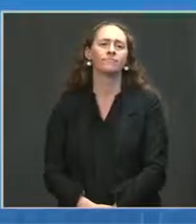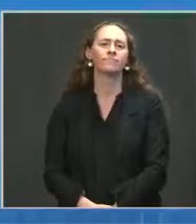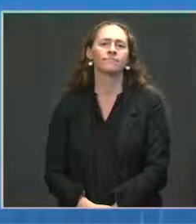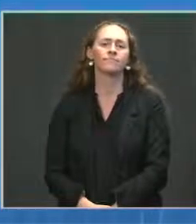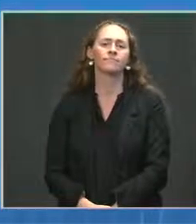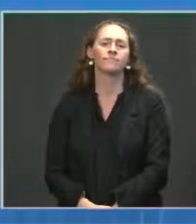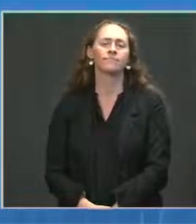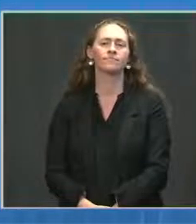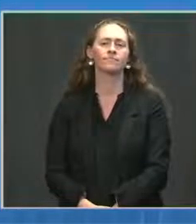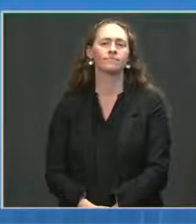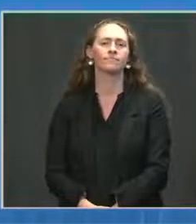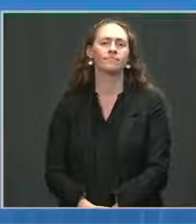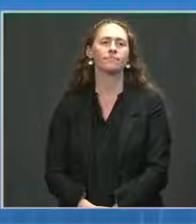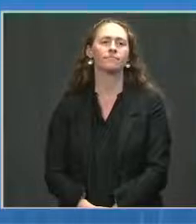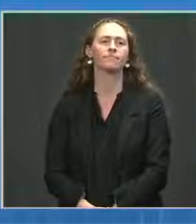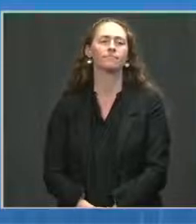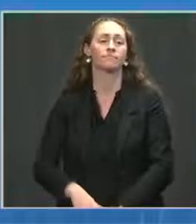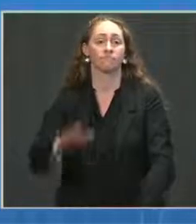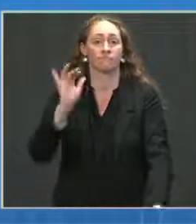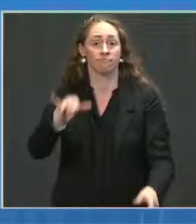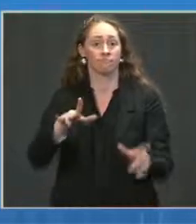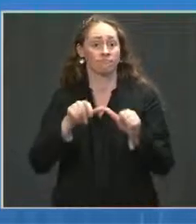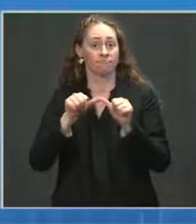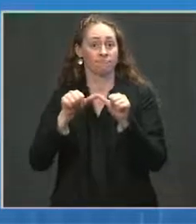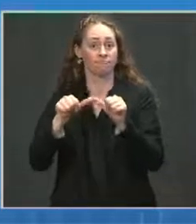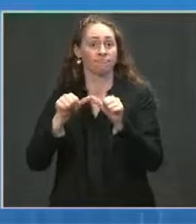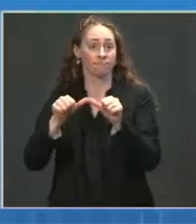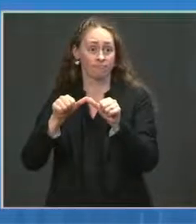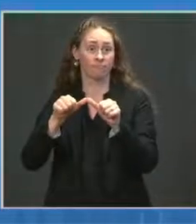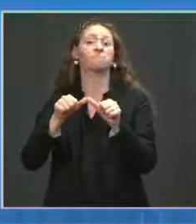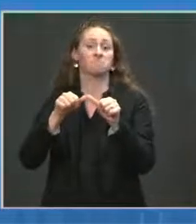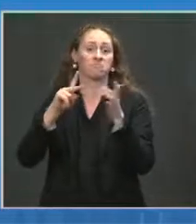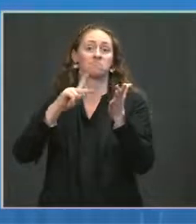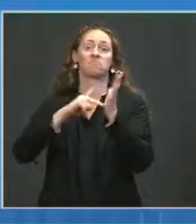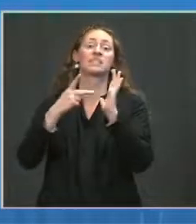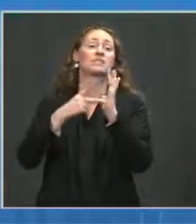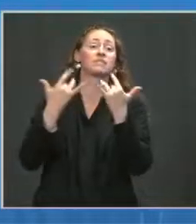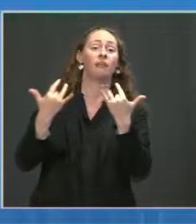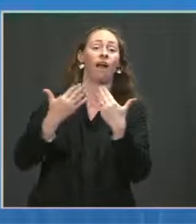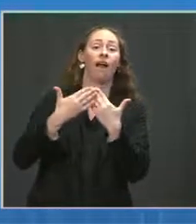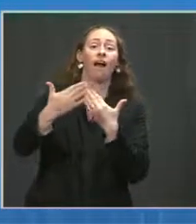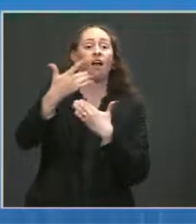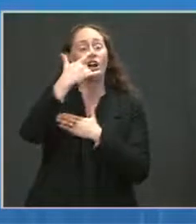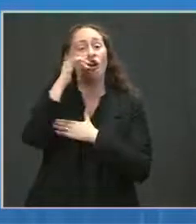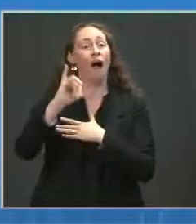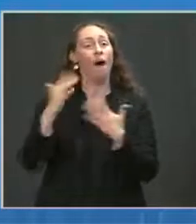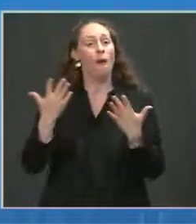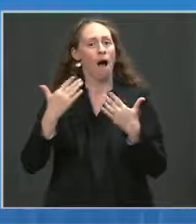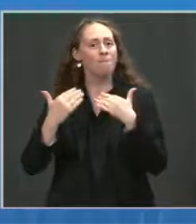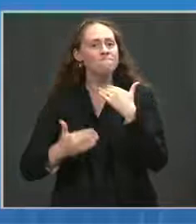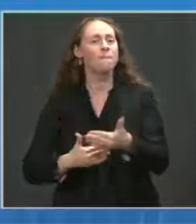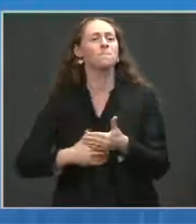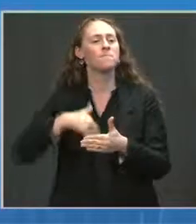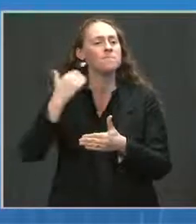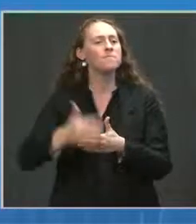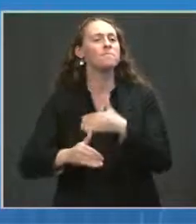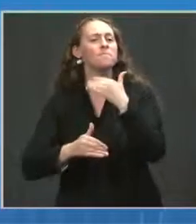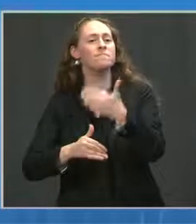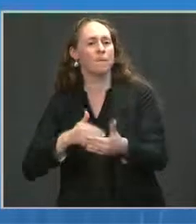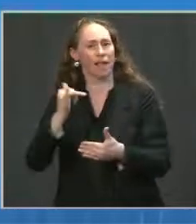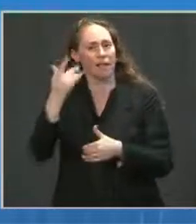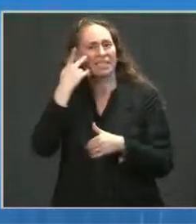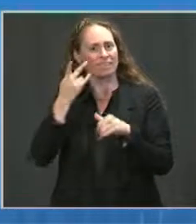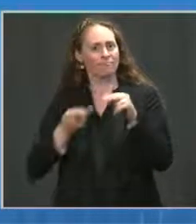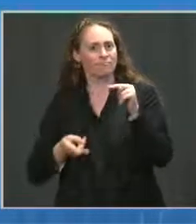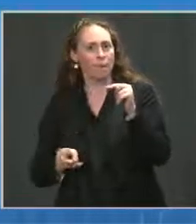With these ongoing efforts, there's a strong sense of progress, and you see it in the number of shots we're getting into people's arms